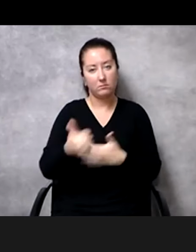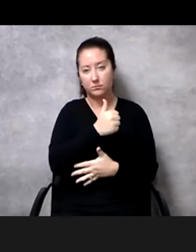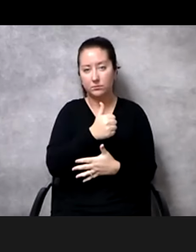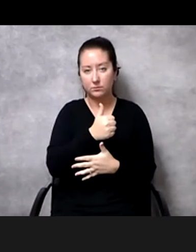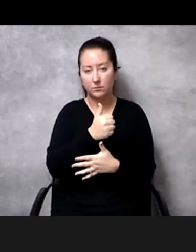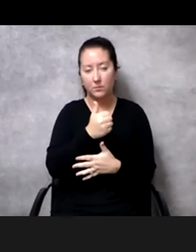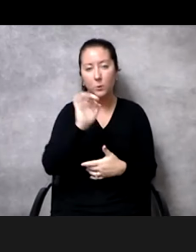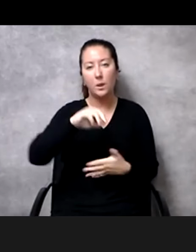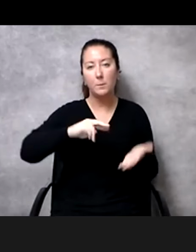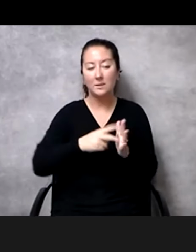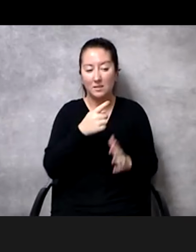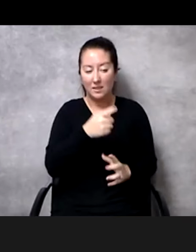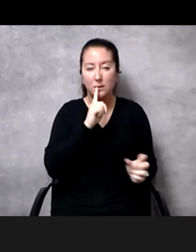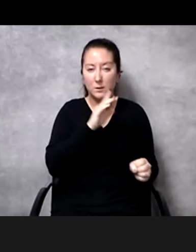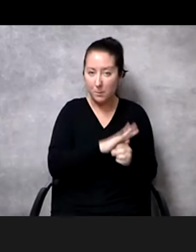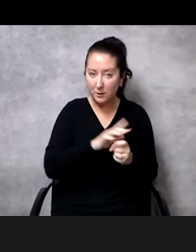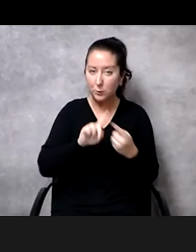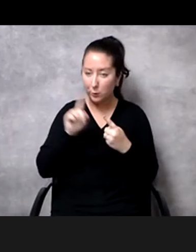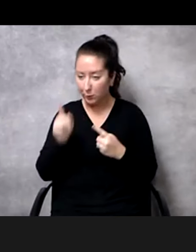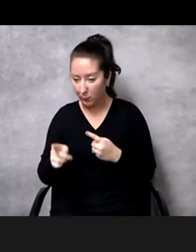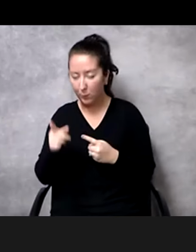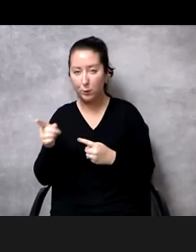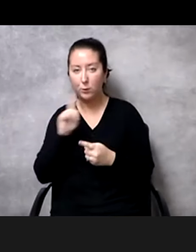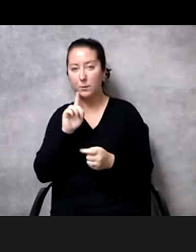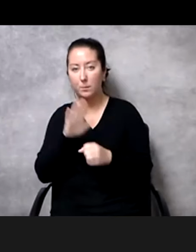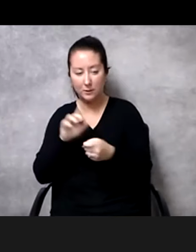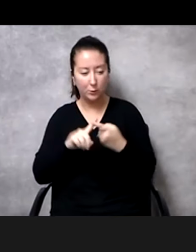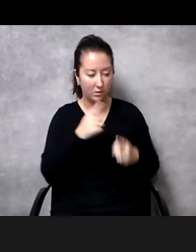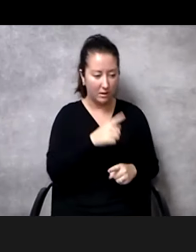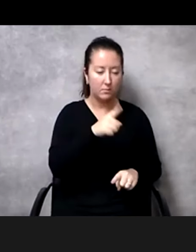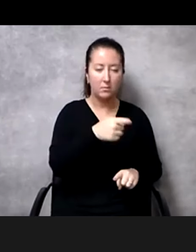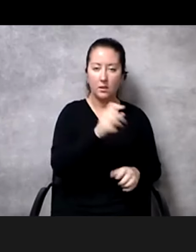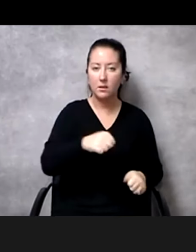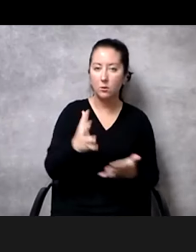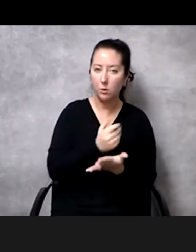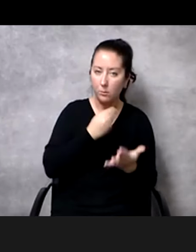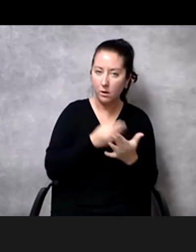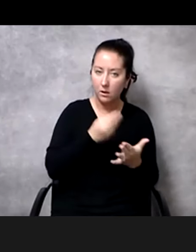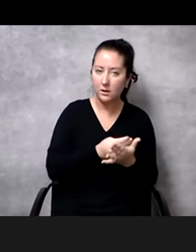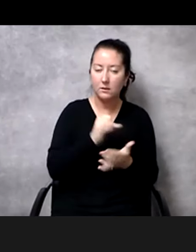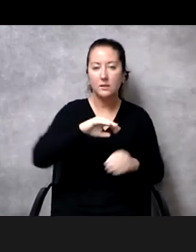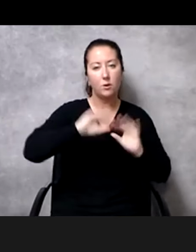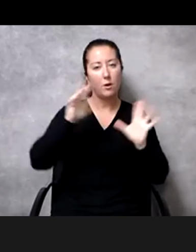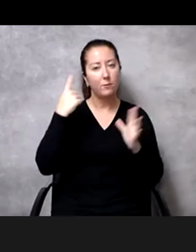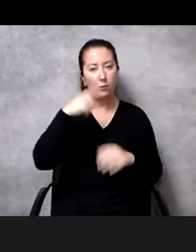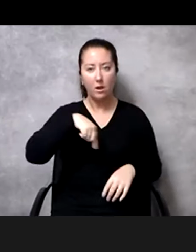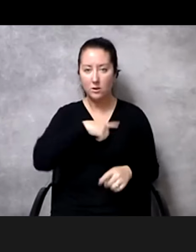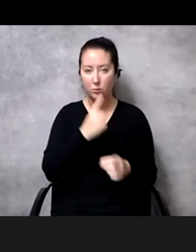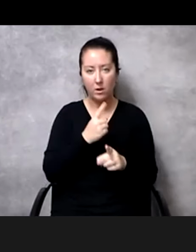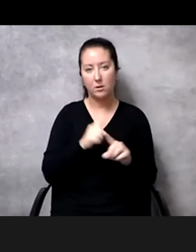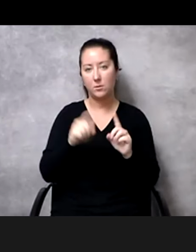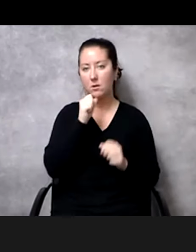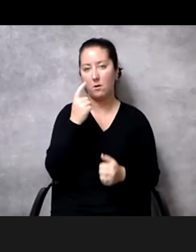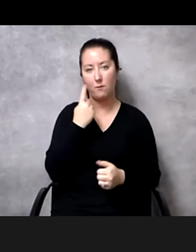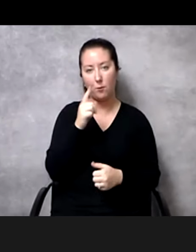them then a commitment from you to them. It allows them to make money, which is something, again, that is obvious to us, but not obvious to everyone